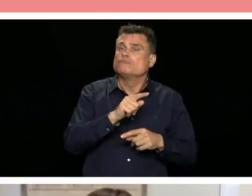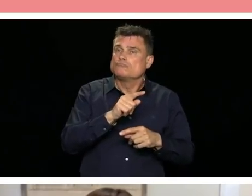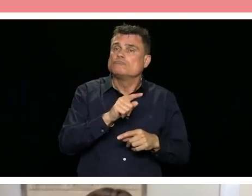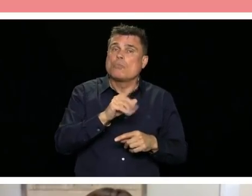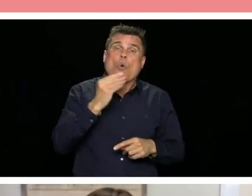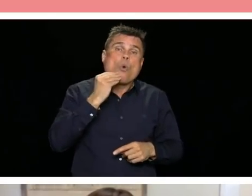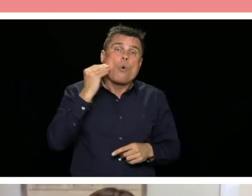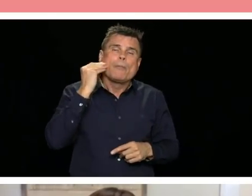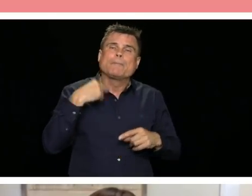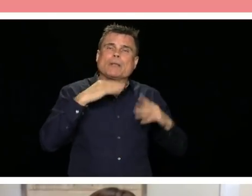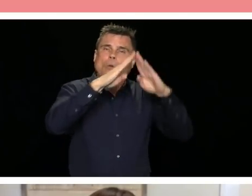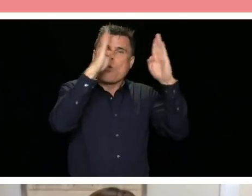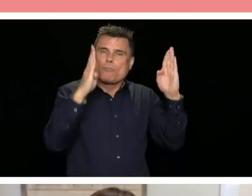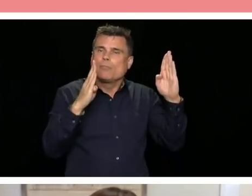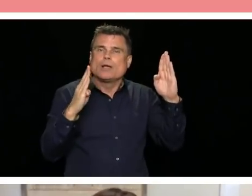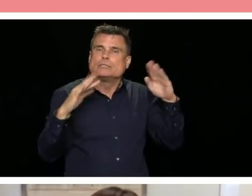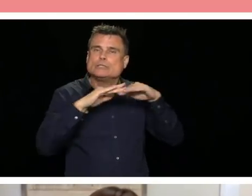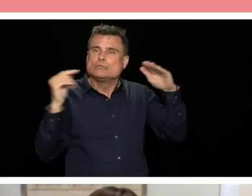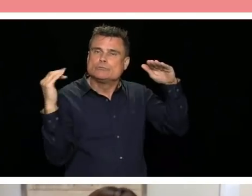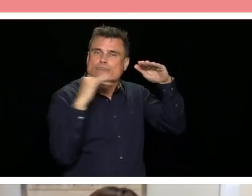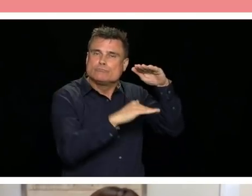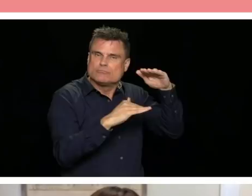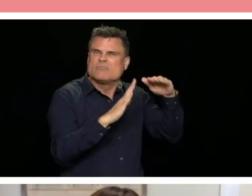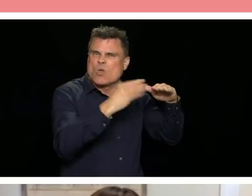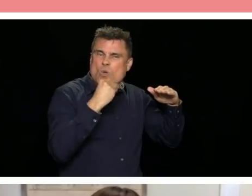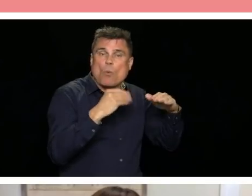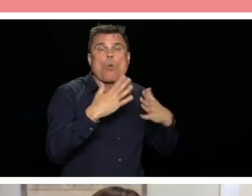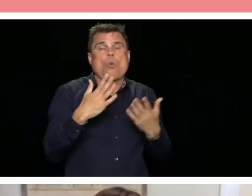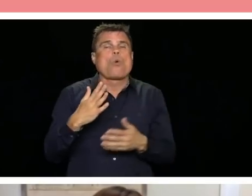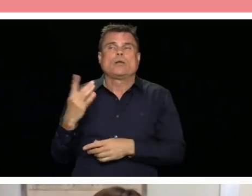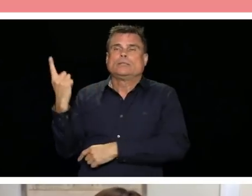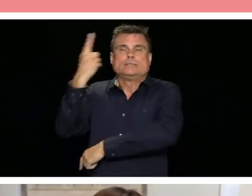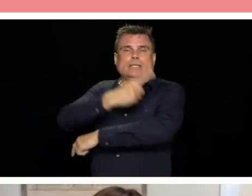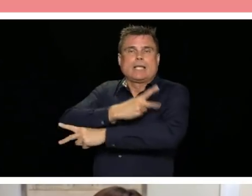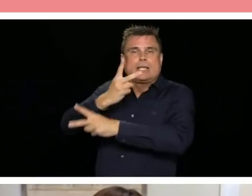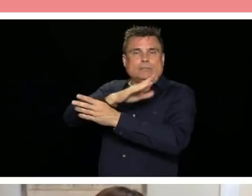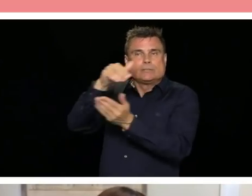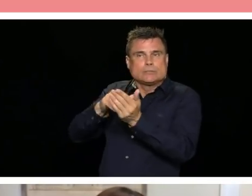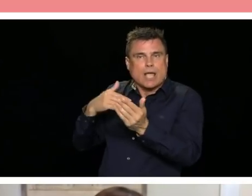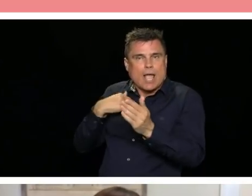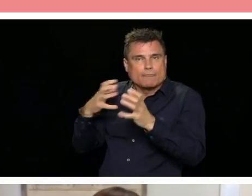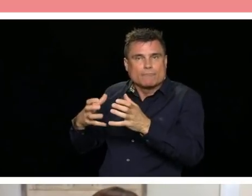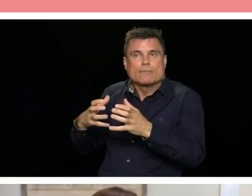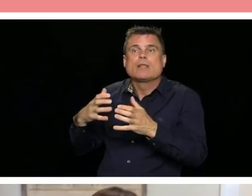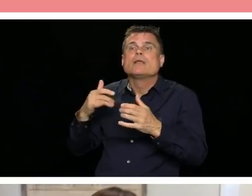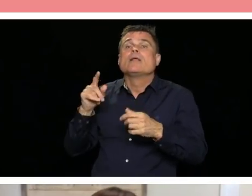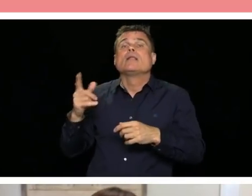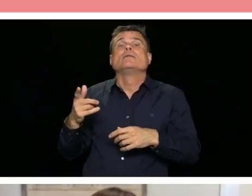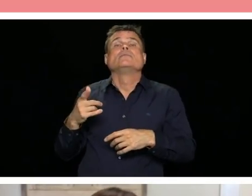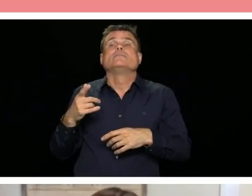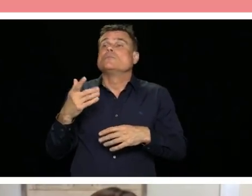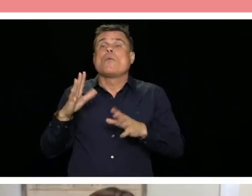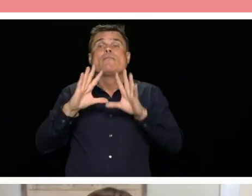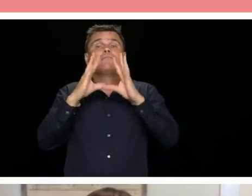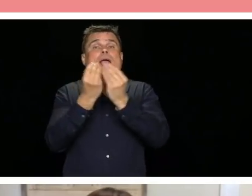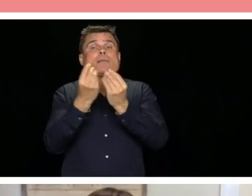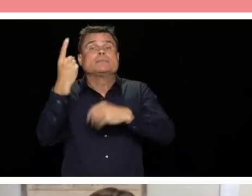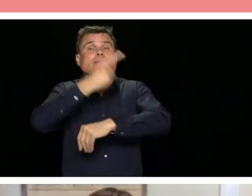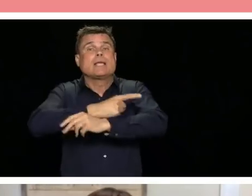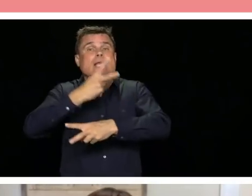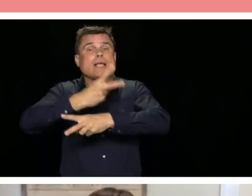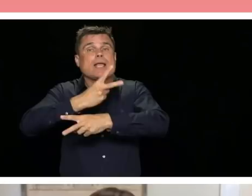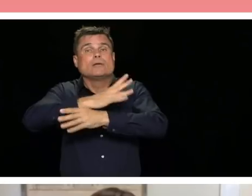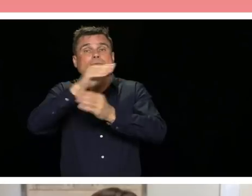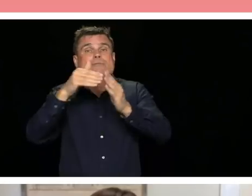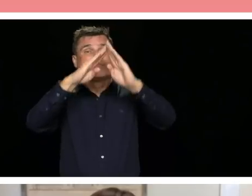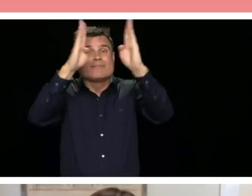There's so many different scenarios, and that is why government is providing the temporary emergency funding to support both closed and open providers. But of course, it's such